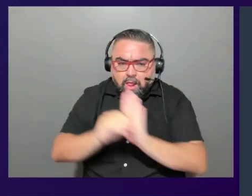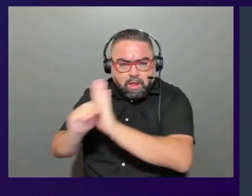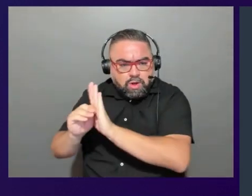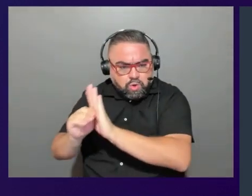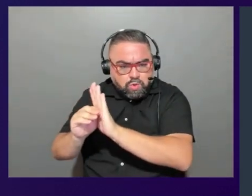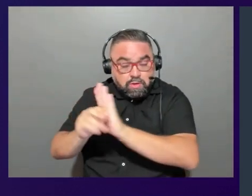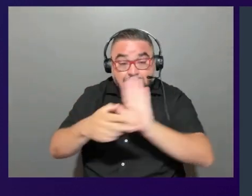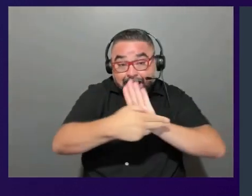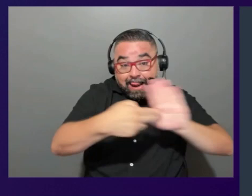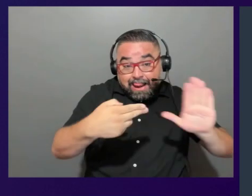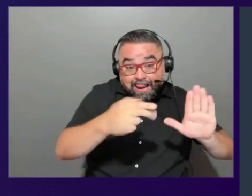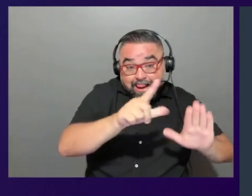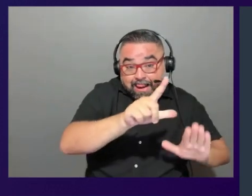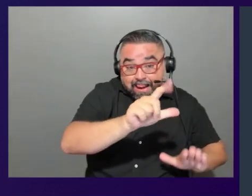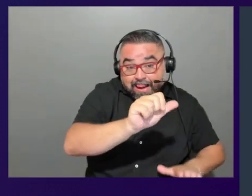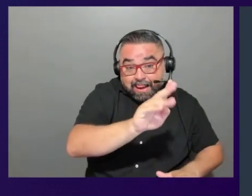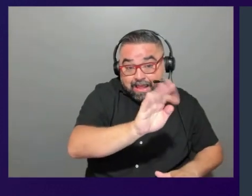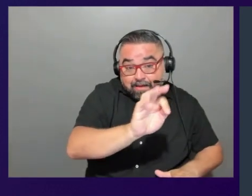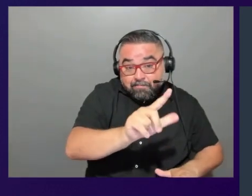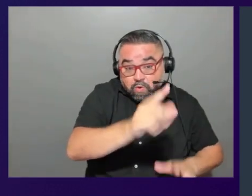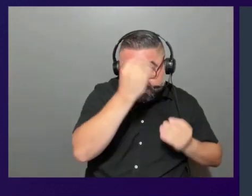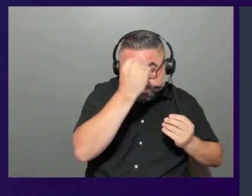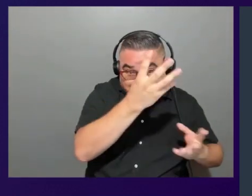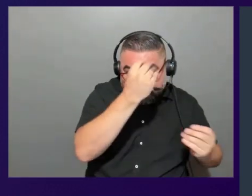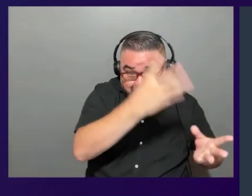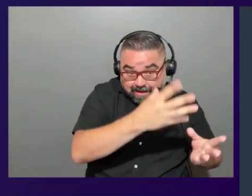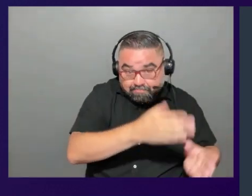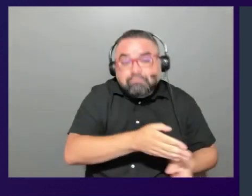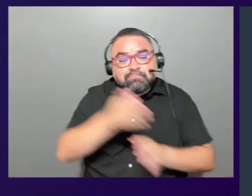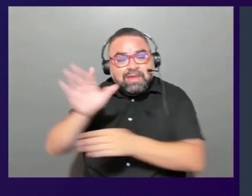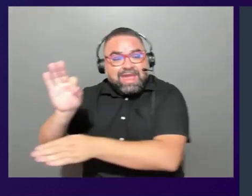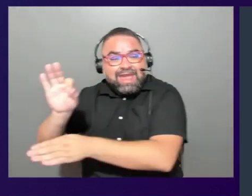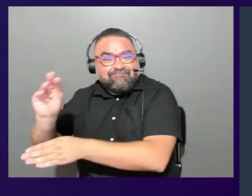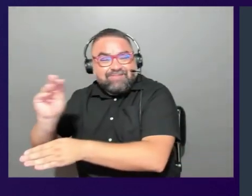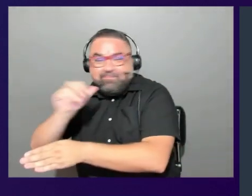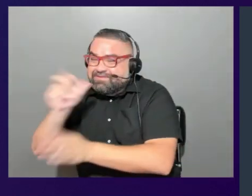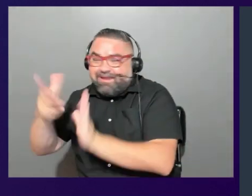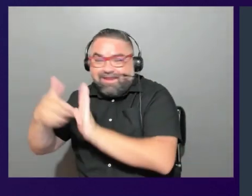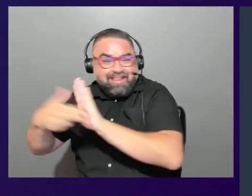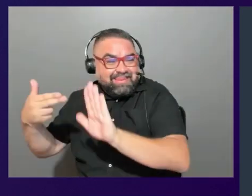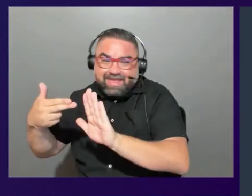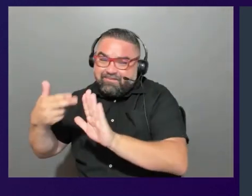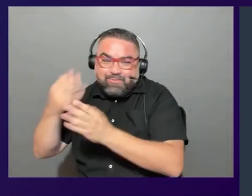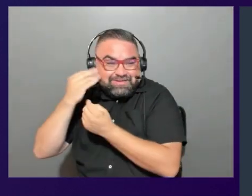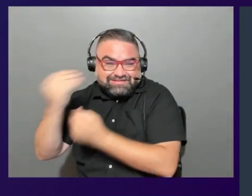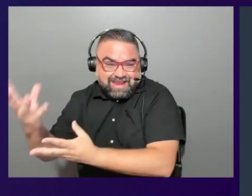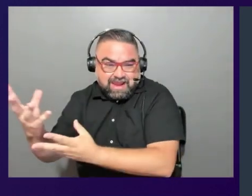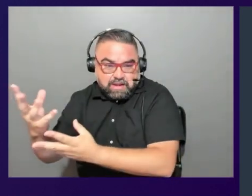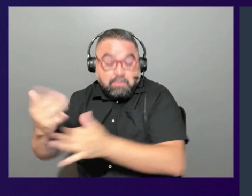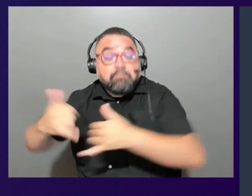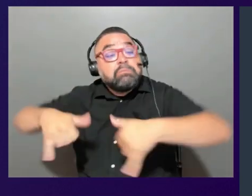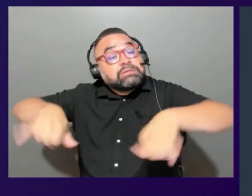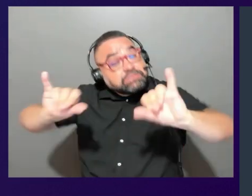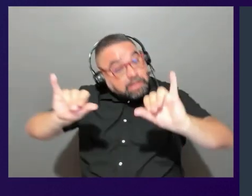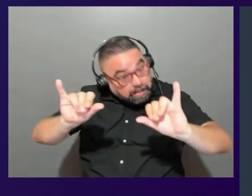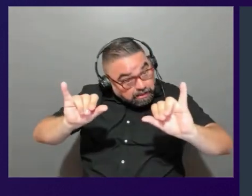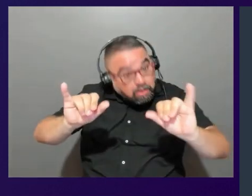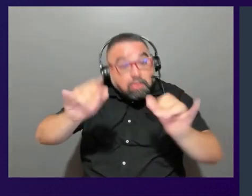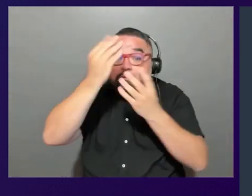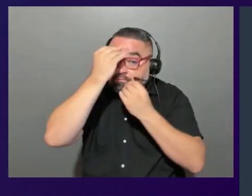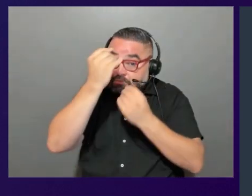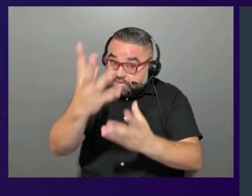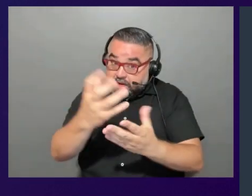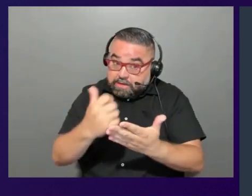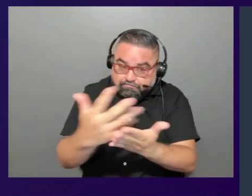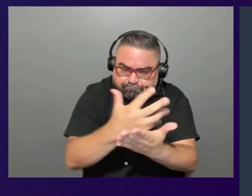traditional models and FMs use unlabeled data, essentially the data curation and data preparation is very